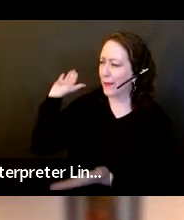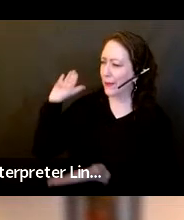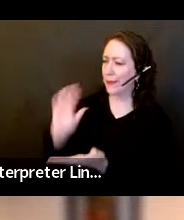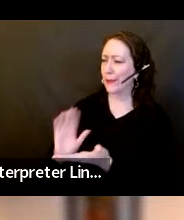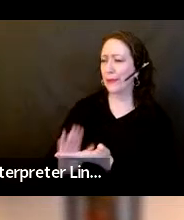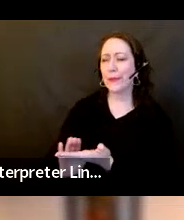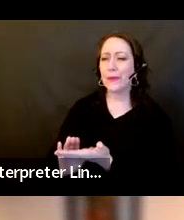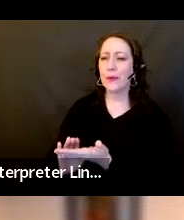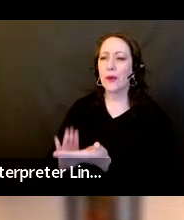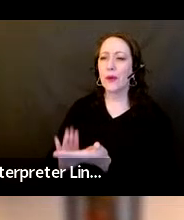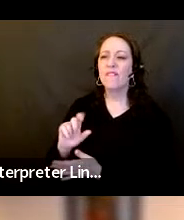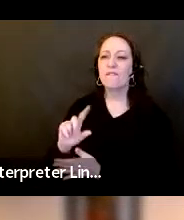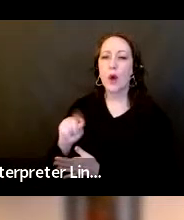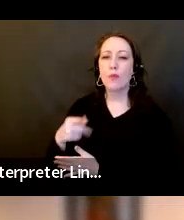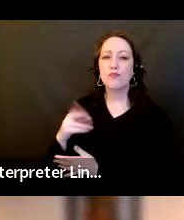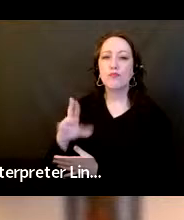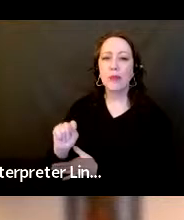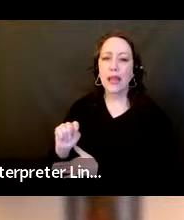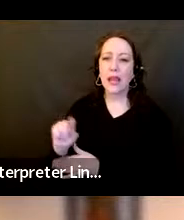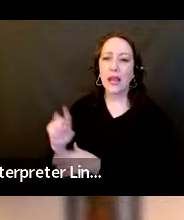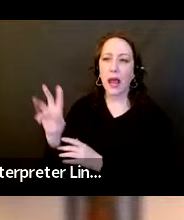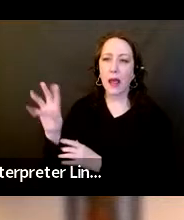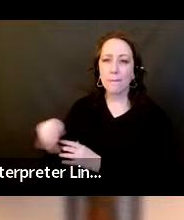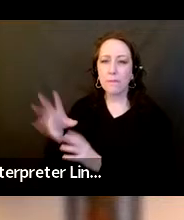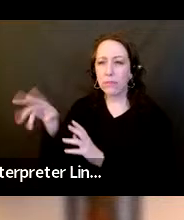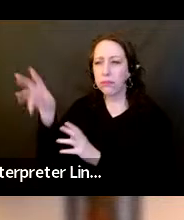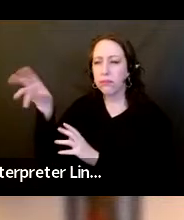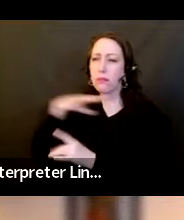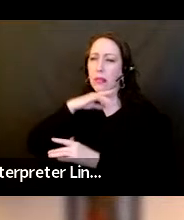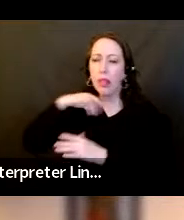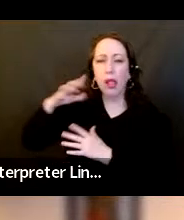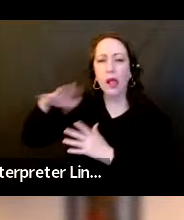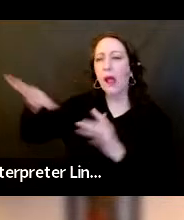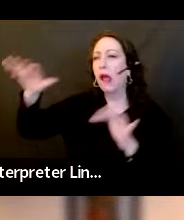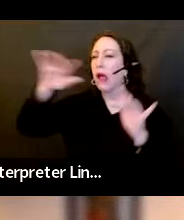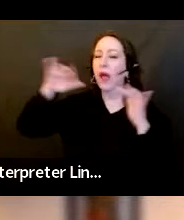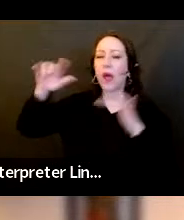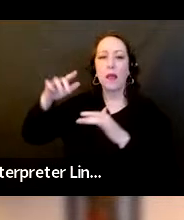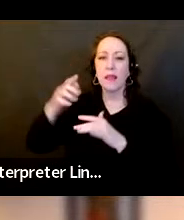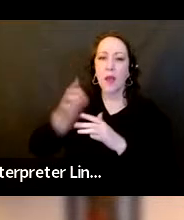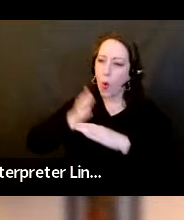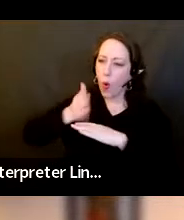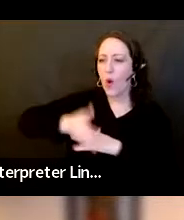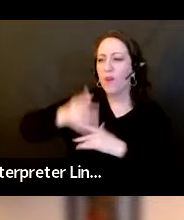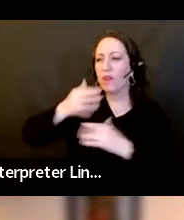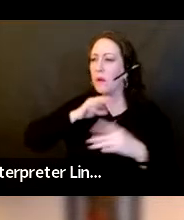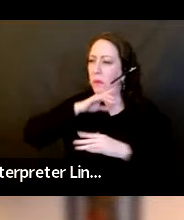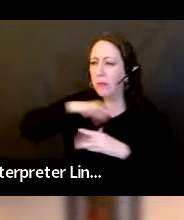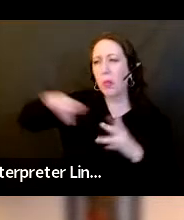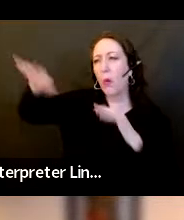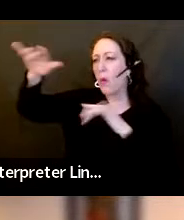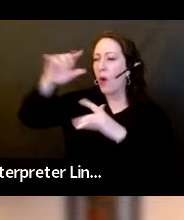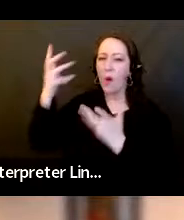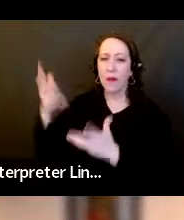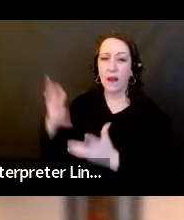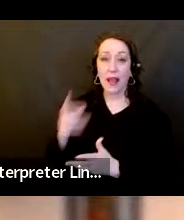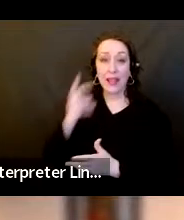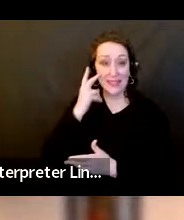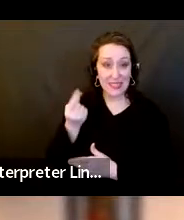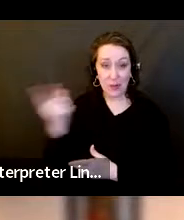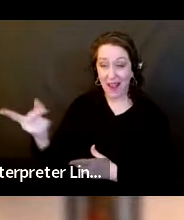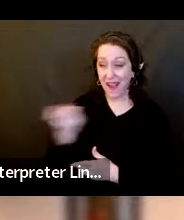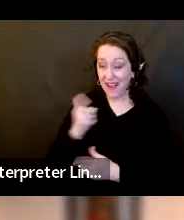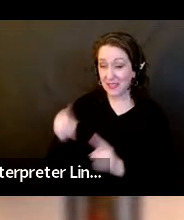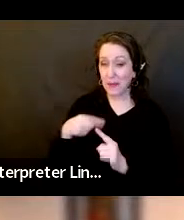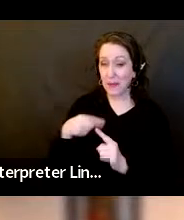our footprint and pollution towards this area that is already being over-polluted already. I see someone was asking